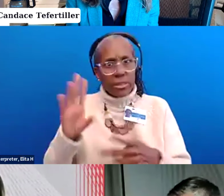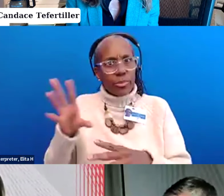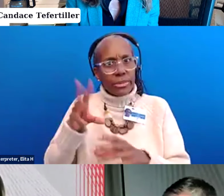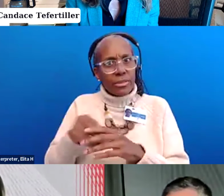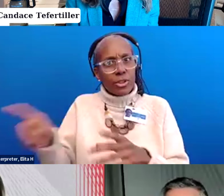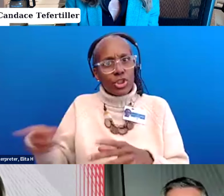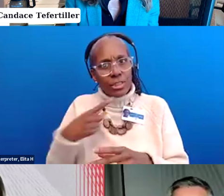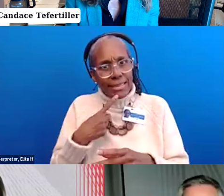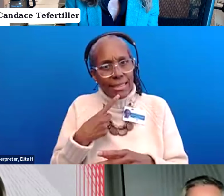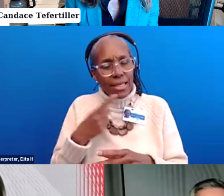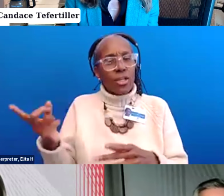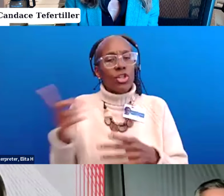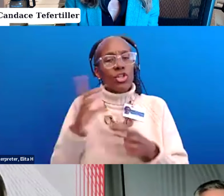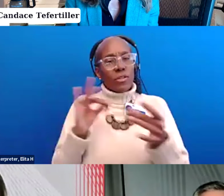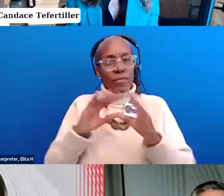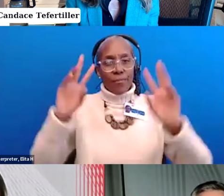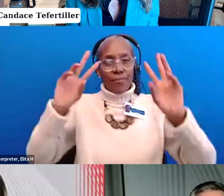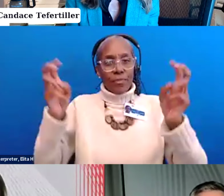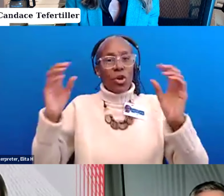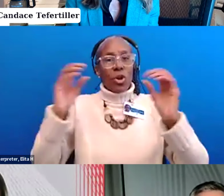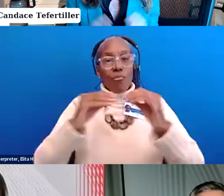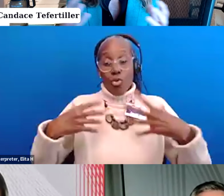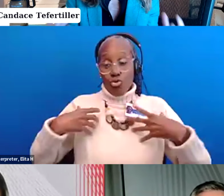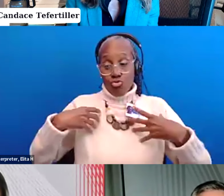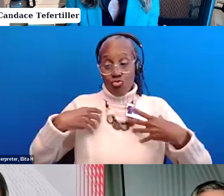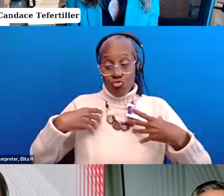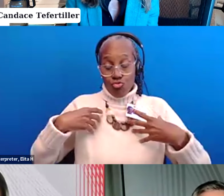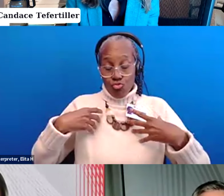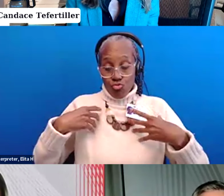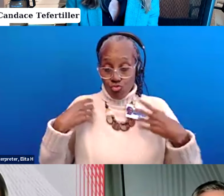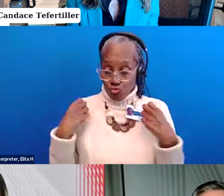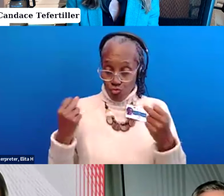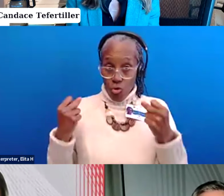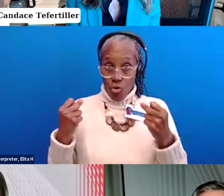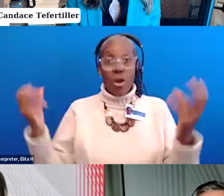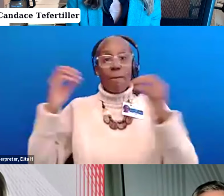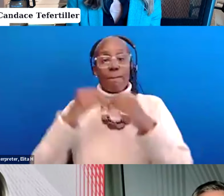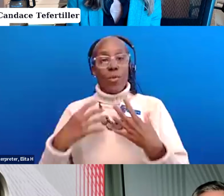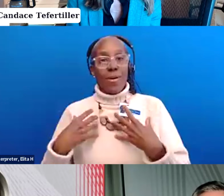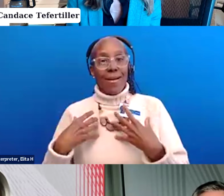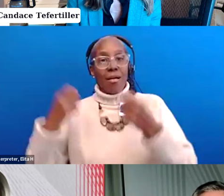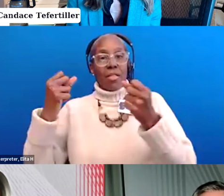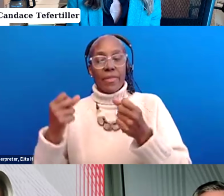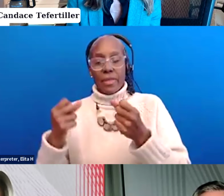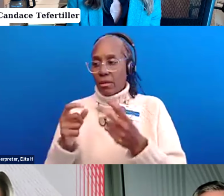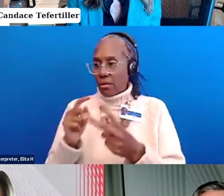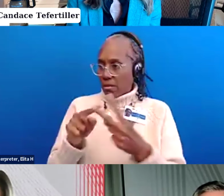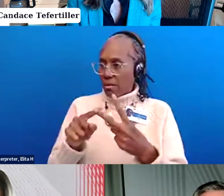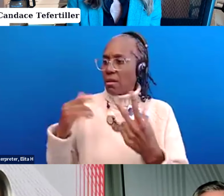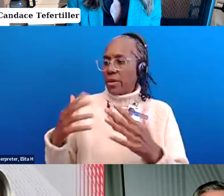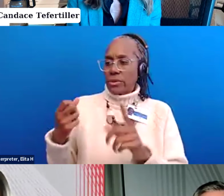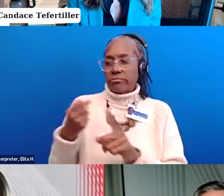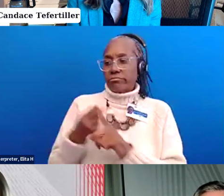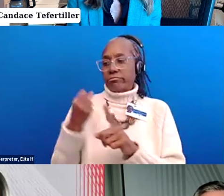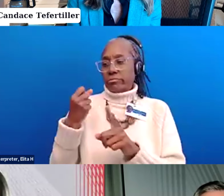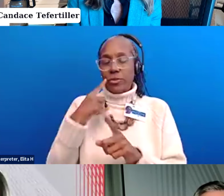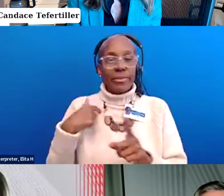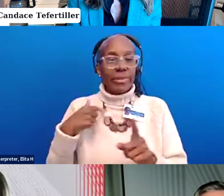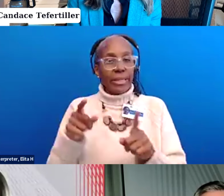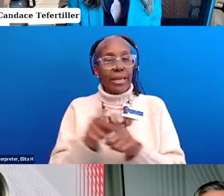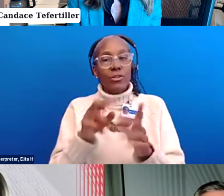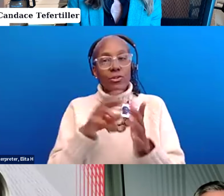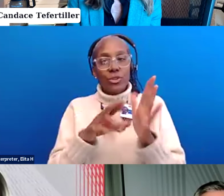participant that she felt stronger and healthier during the time that she was stimulating was also really impactful for me as a researcher